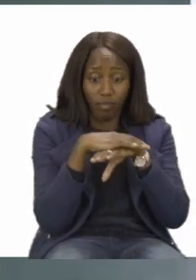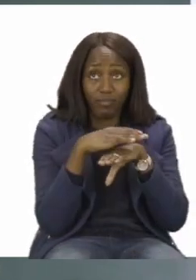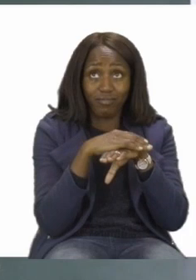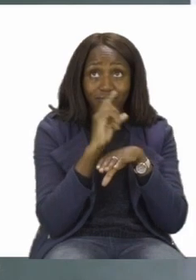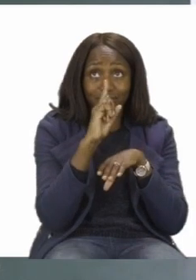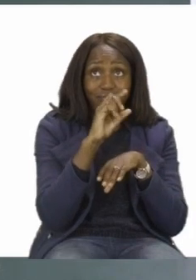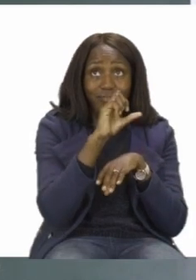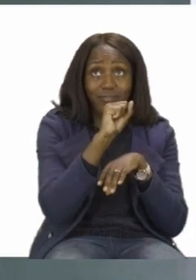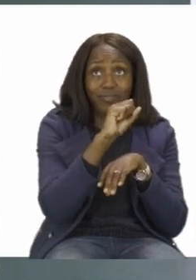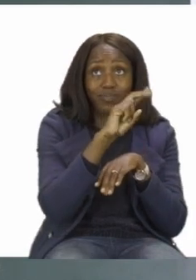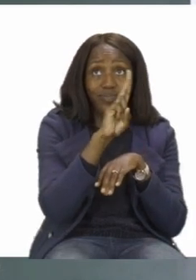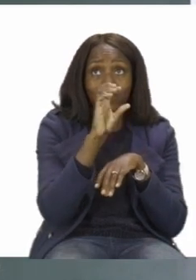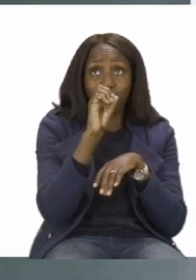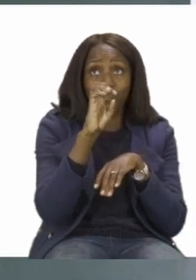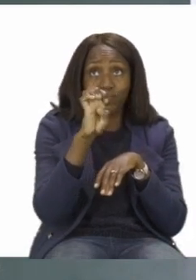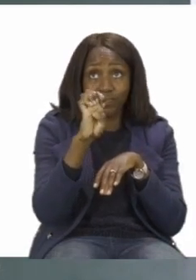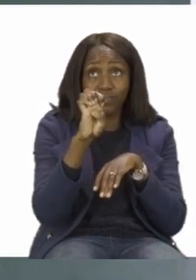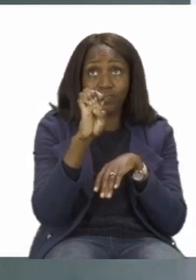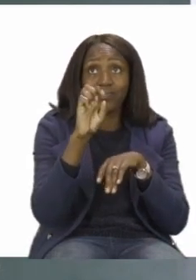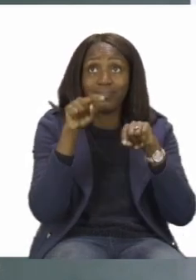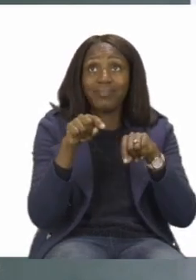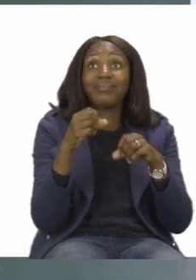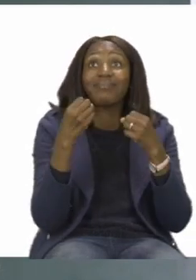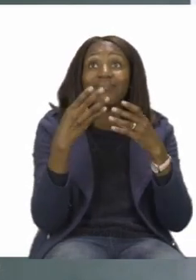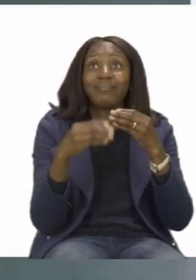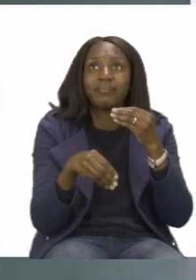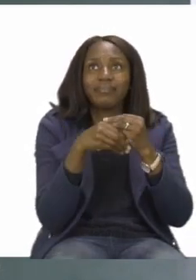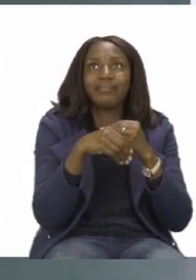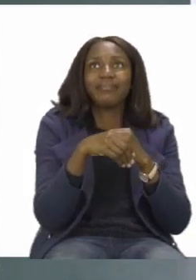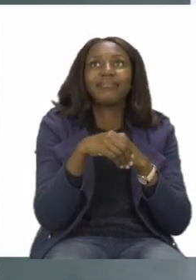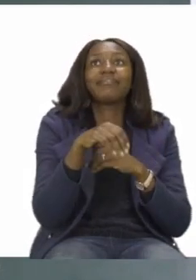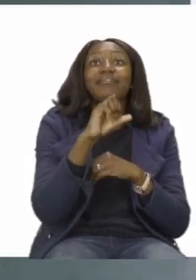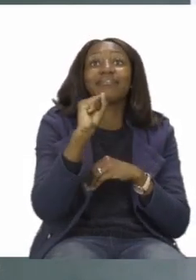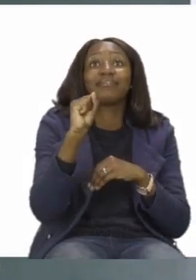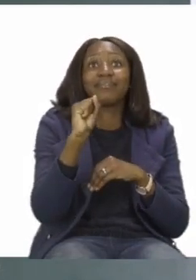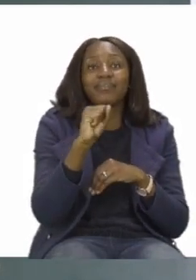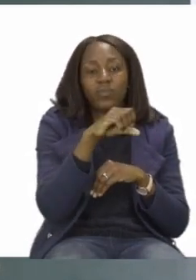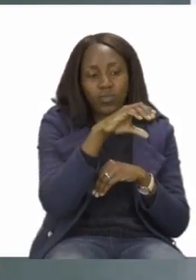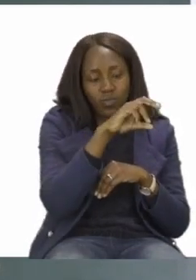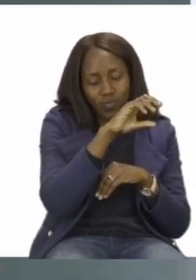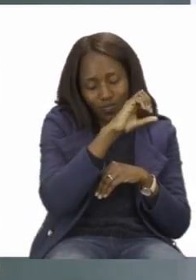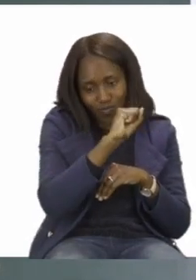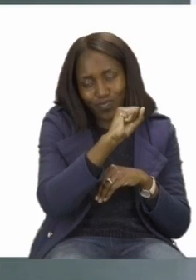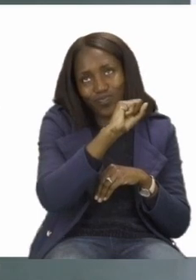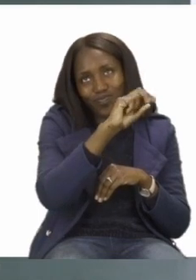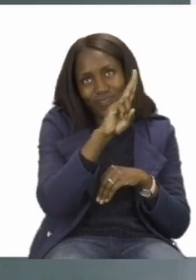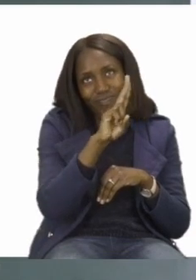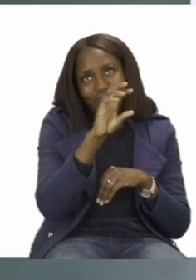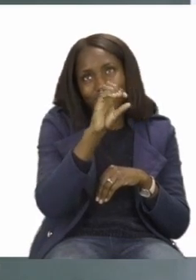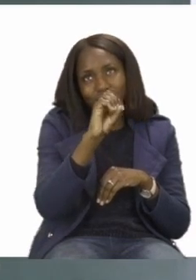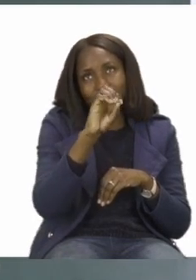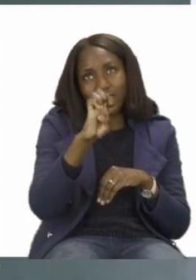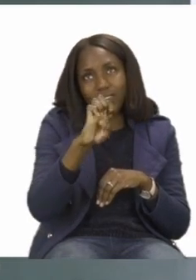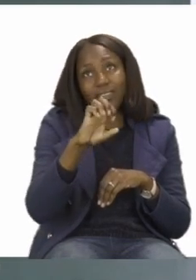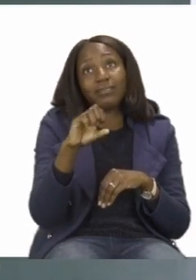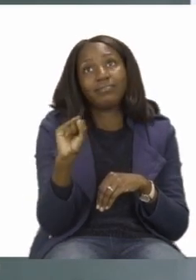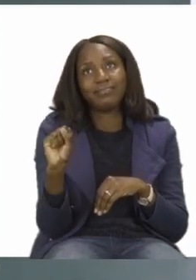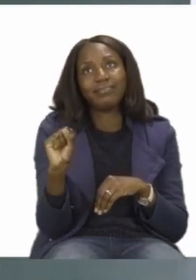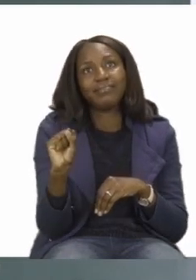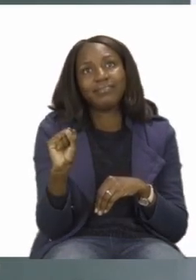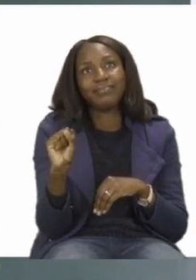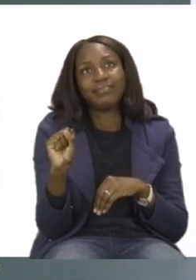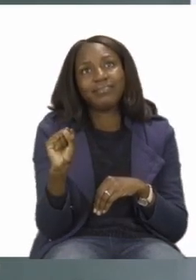And then, if there is only one shoe, but we find the other shoe, then we